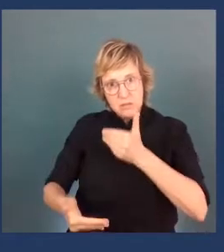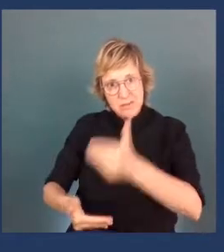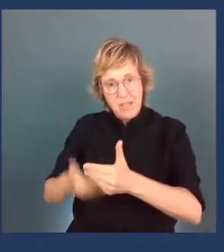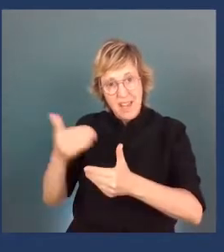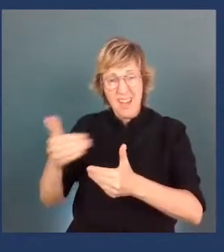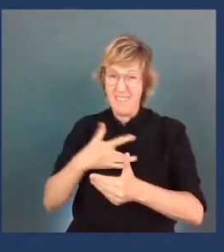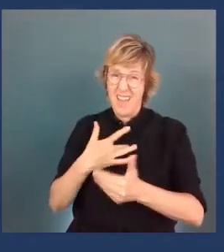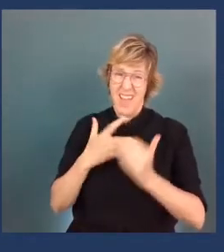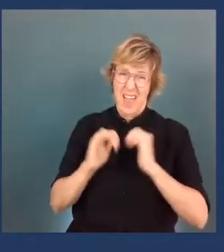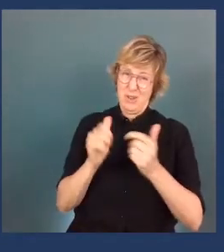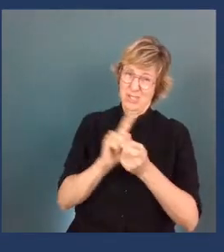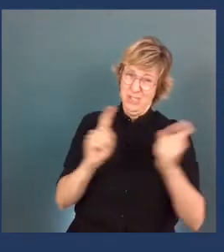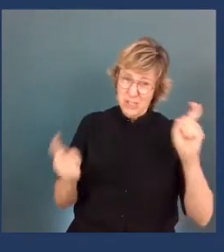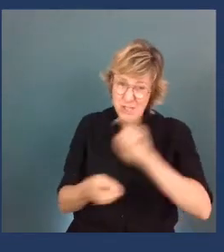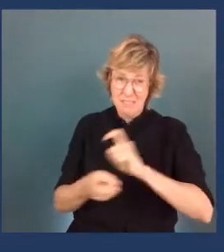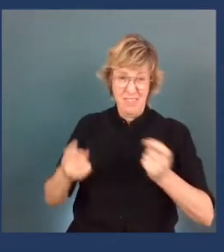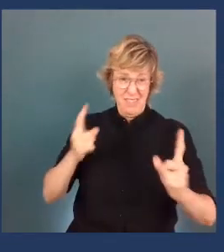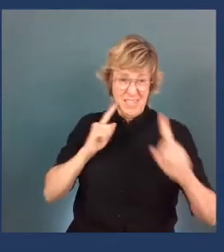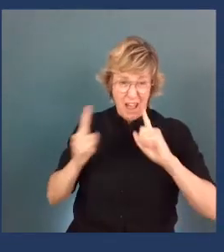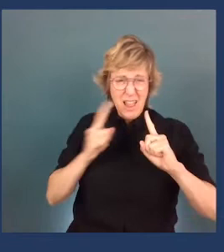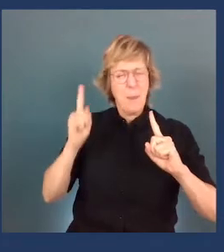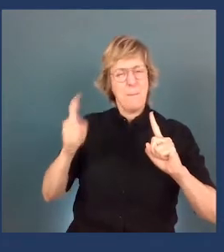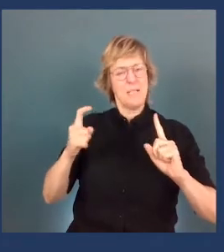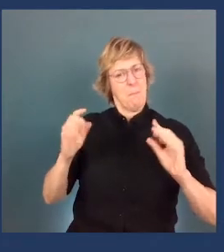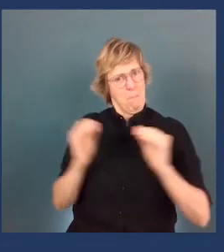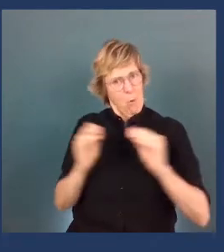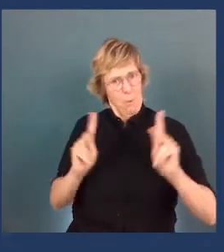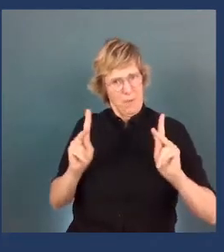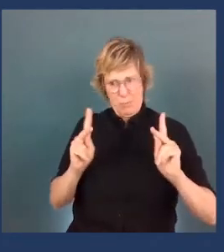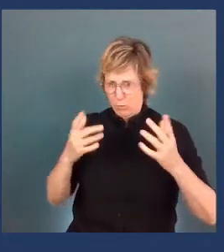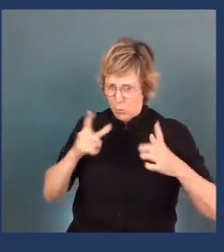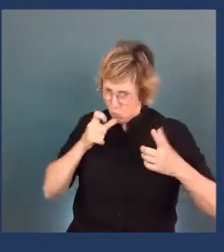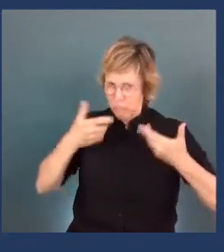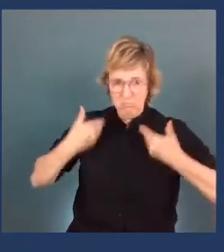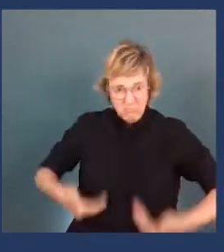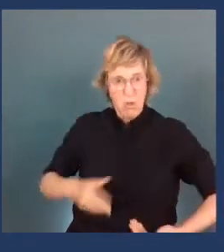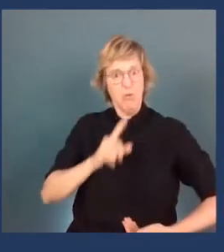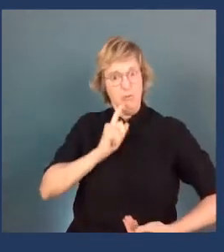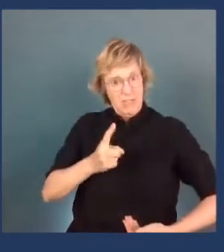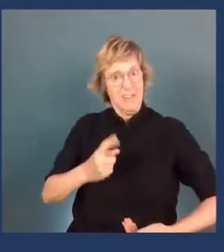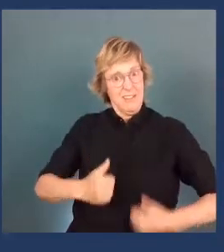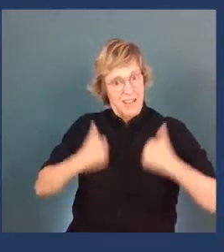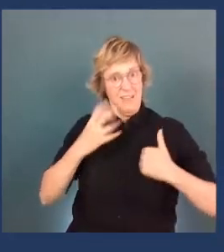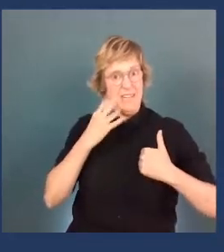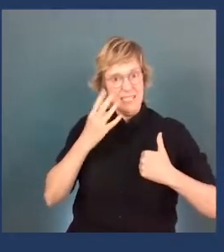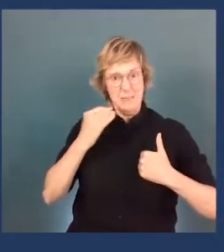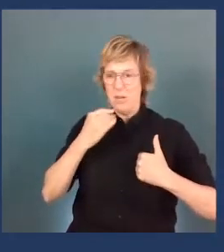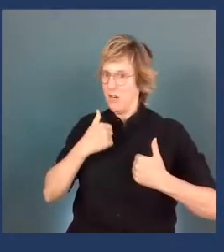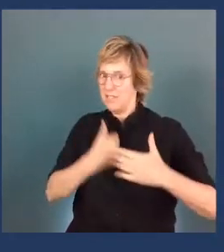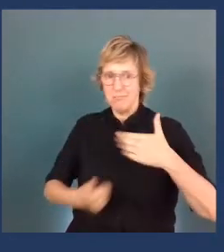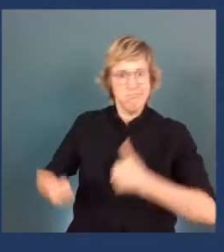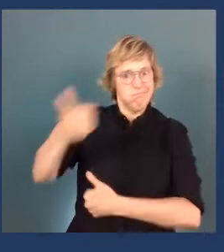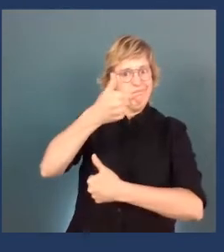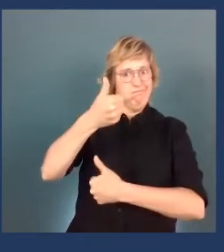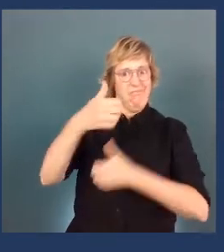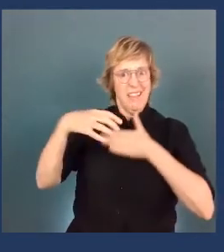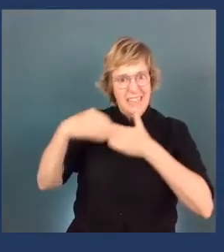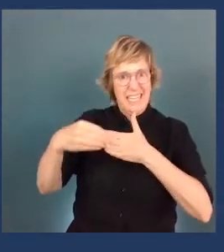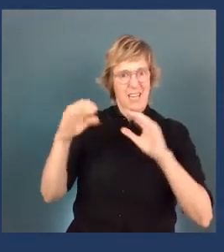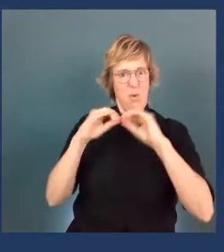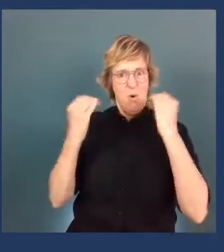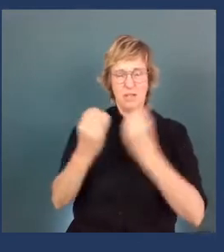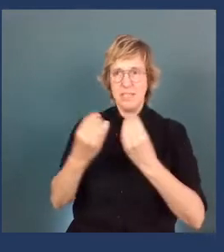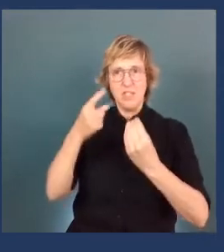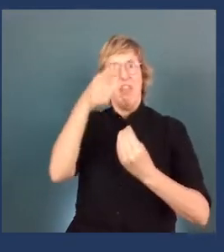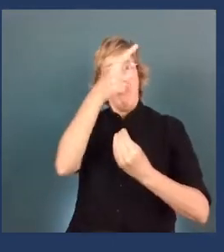the dial on disability is to have more people with lived experience of disability in senior positions within organisations where they can really start